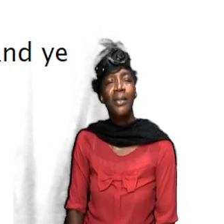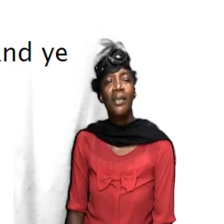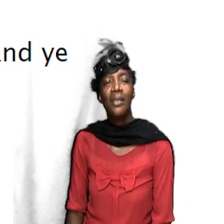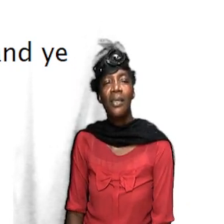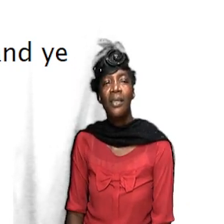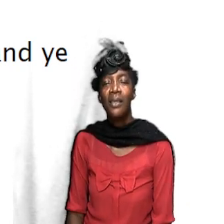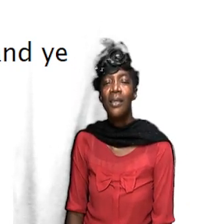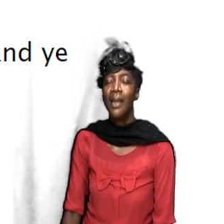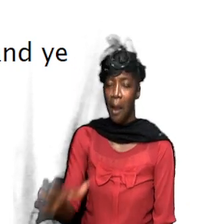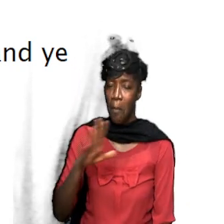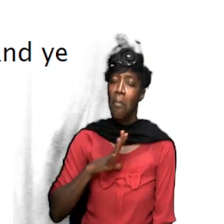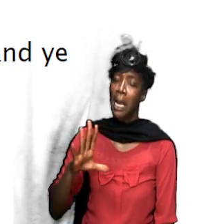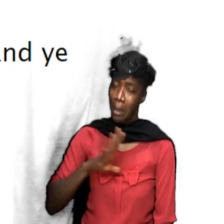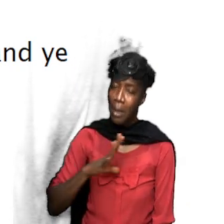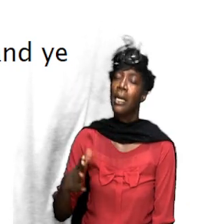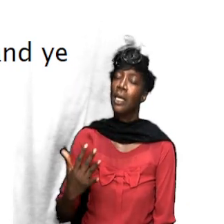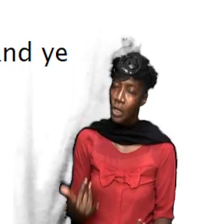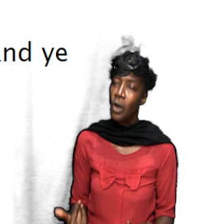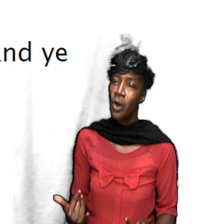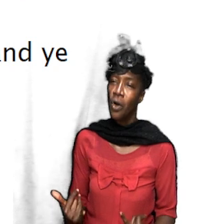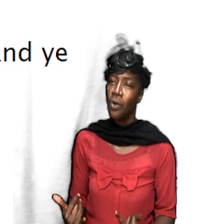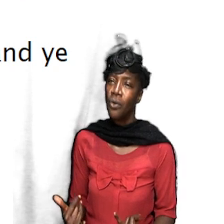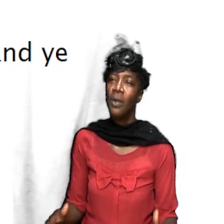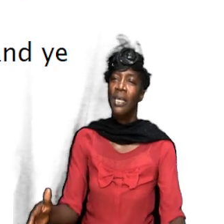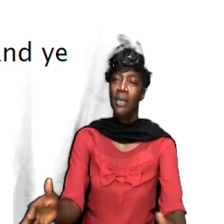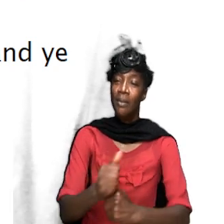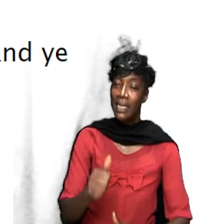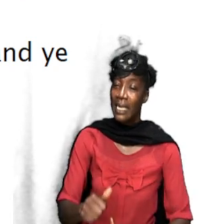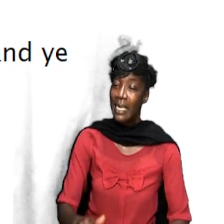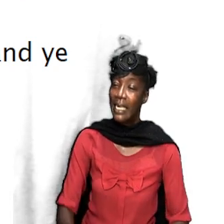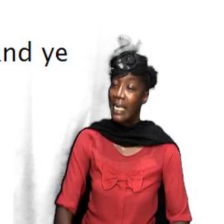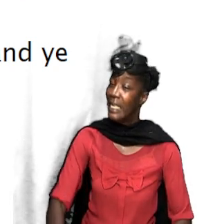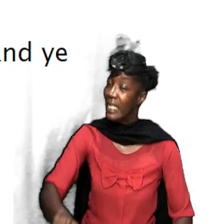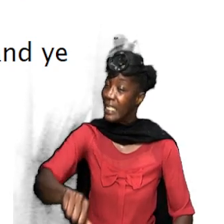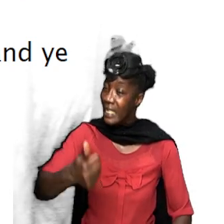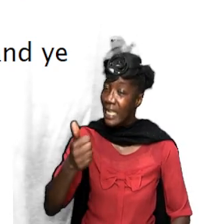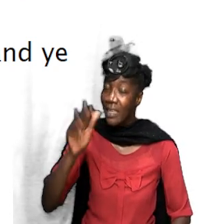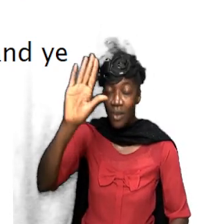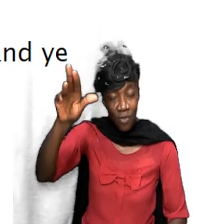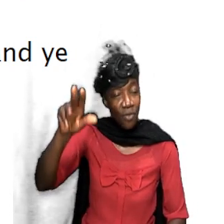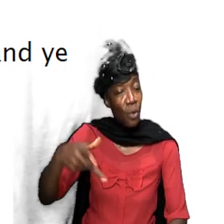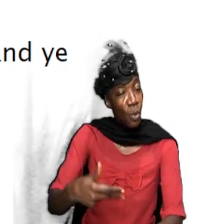They are mine now. He will take the tenth of your sheep